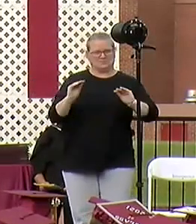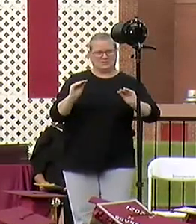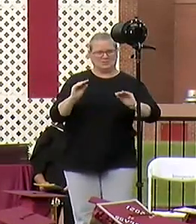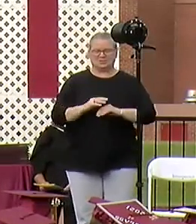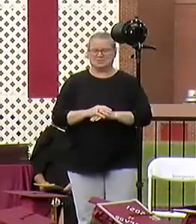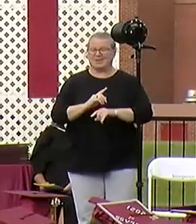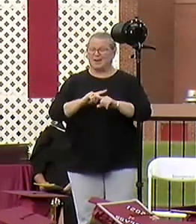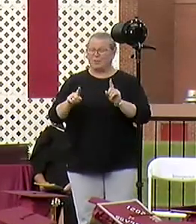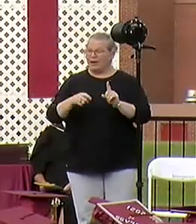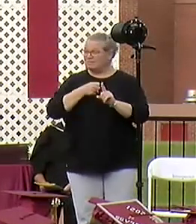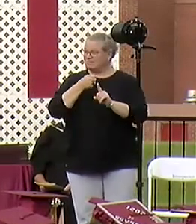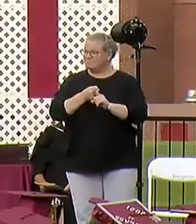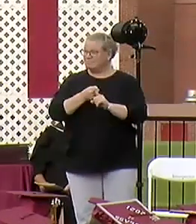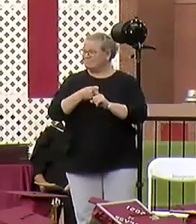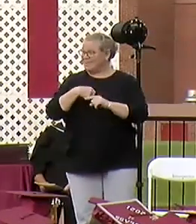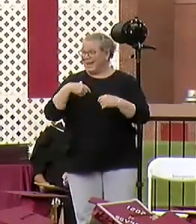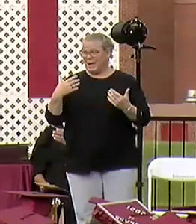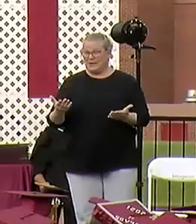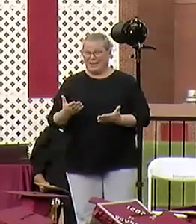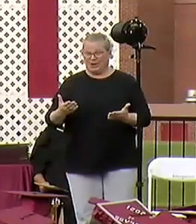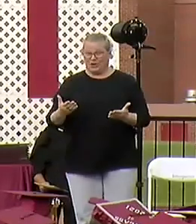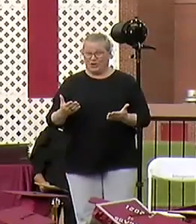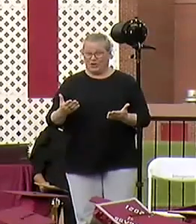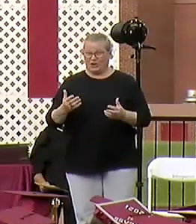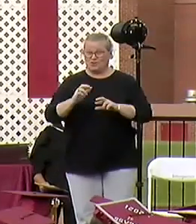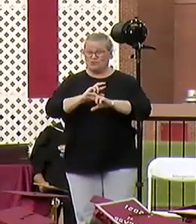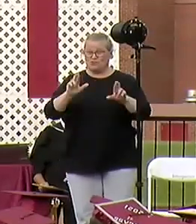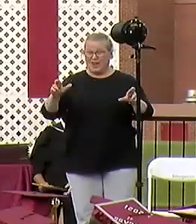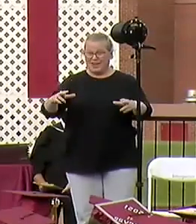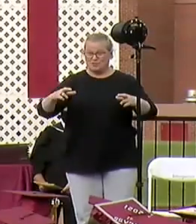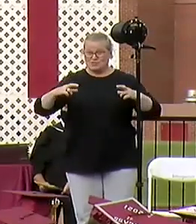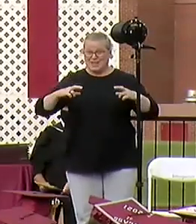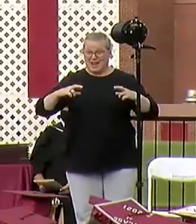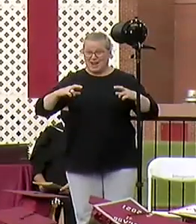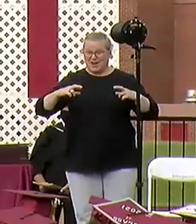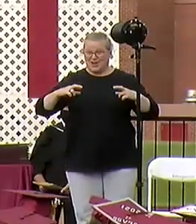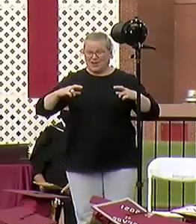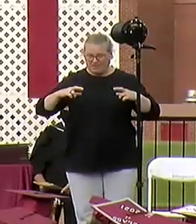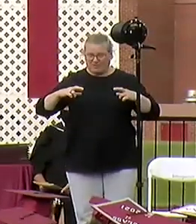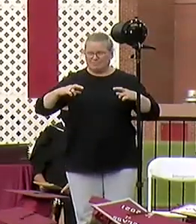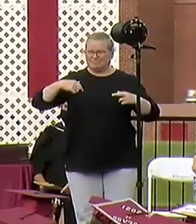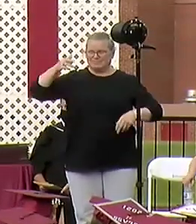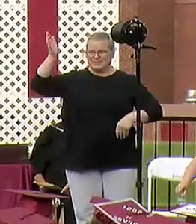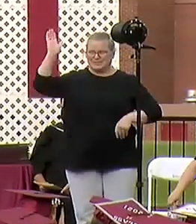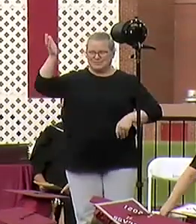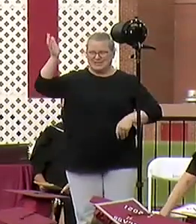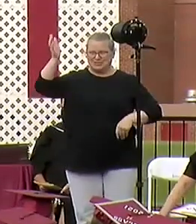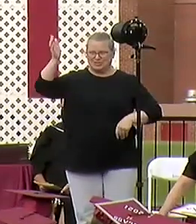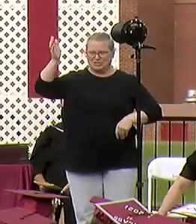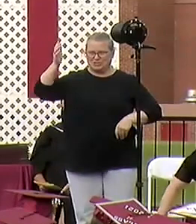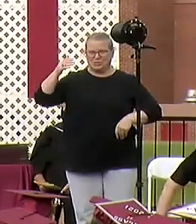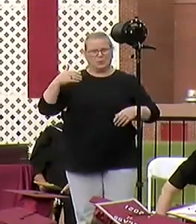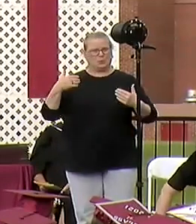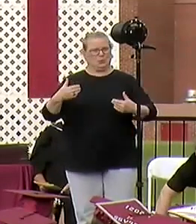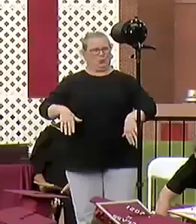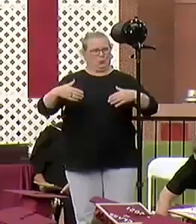here I am on the brink of retirement, delivering a graduation speech. The stakes are as high as they